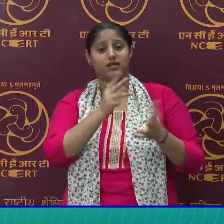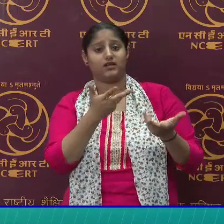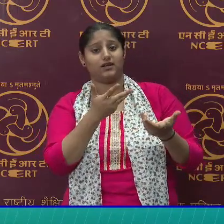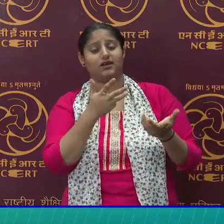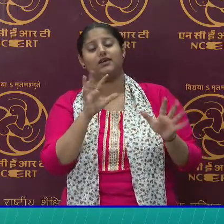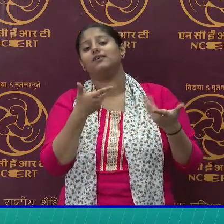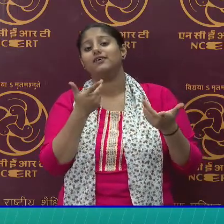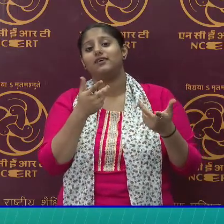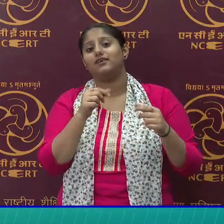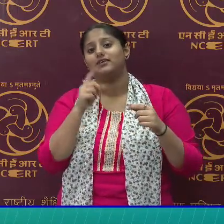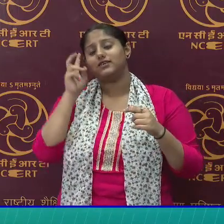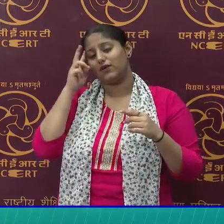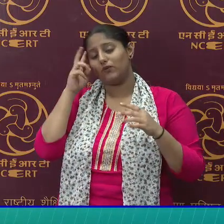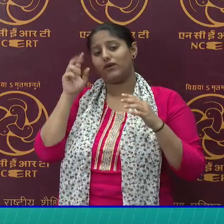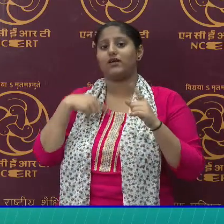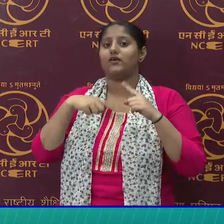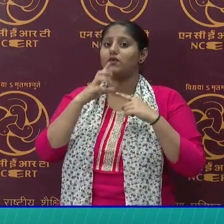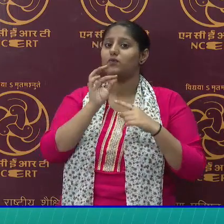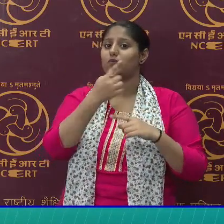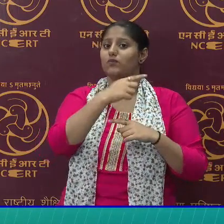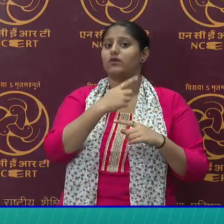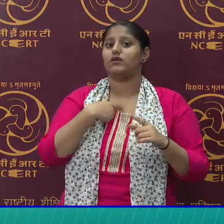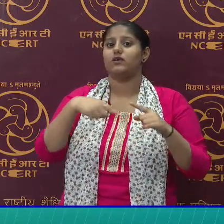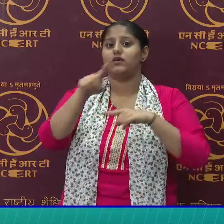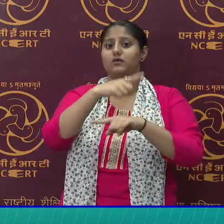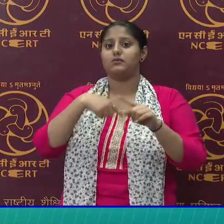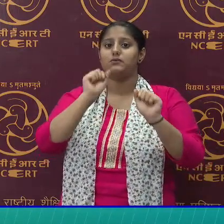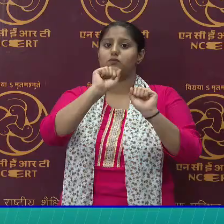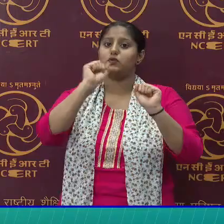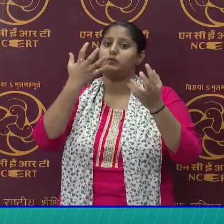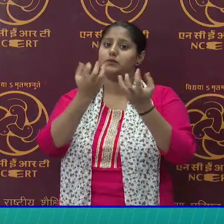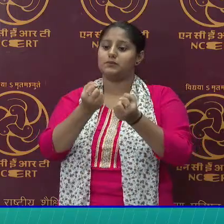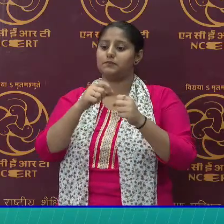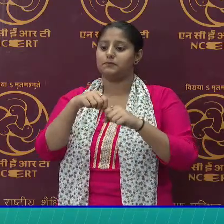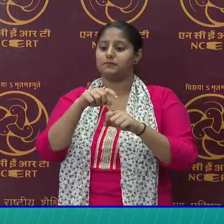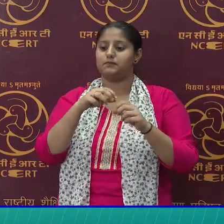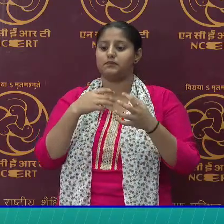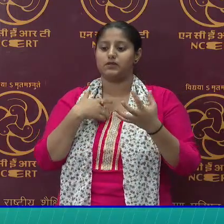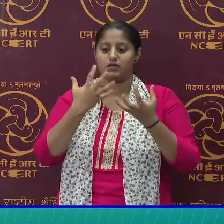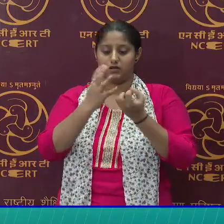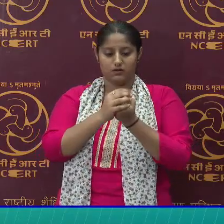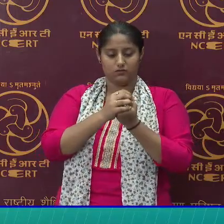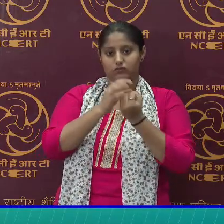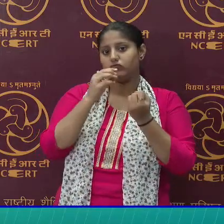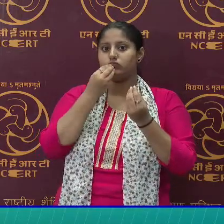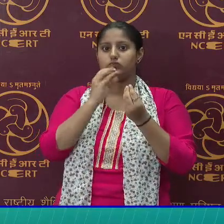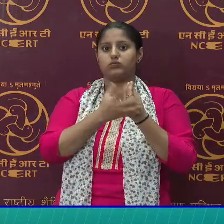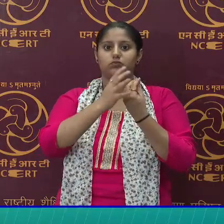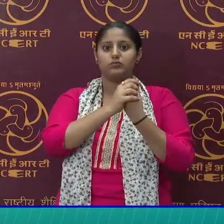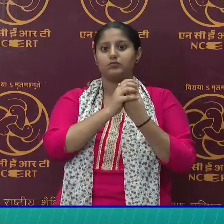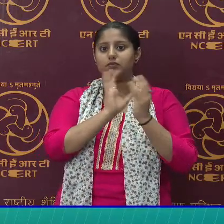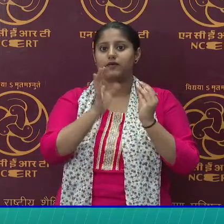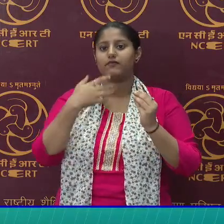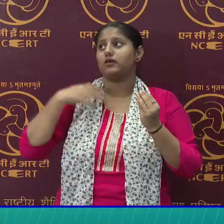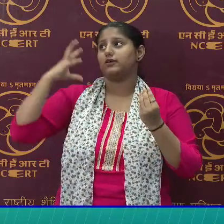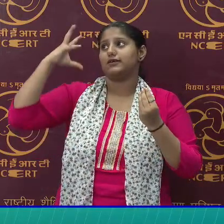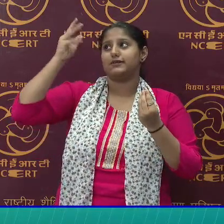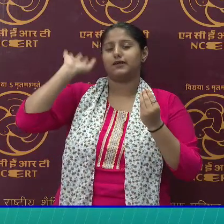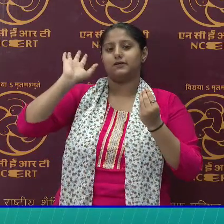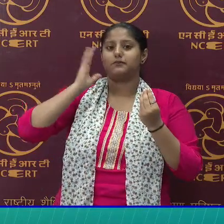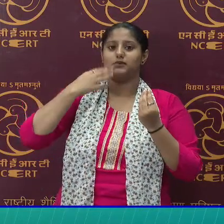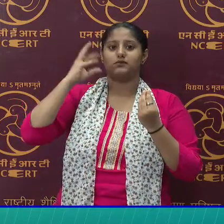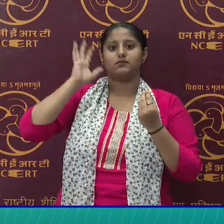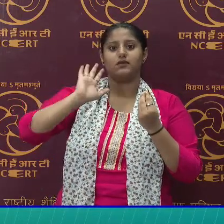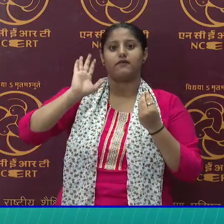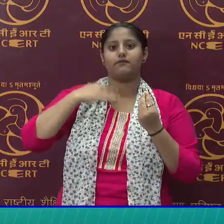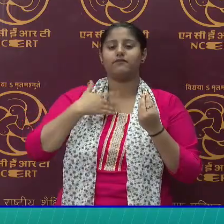So then they say, all right, we will hold it in our hands. Then they hold the banana in their hands. The sun is still, an hour